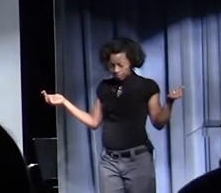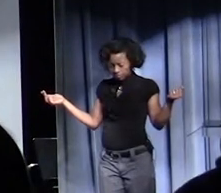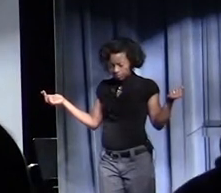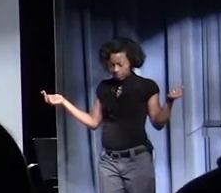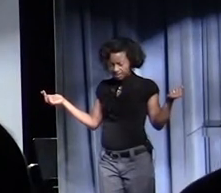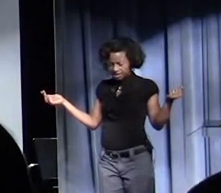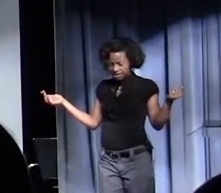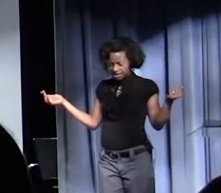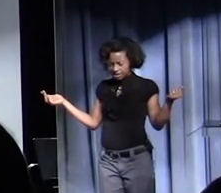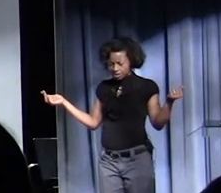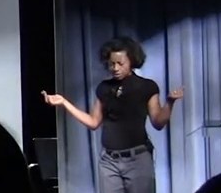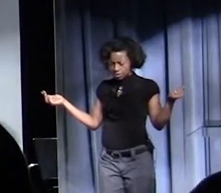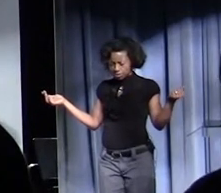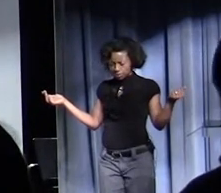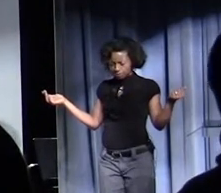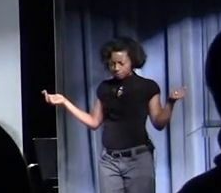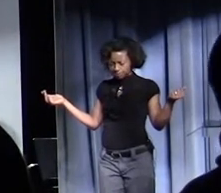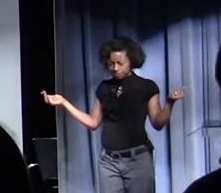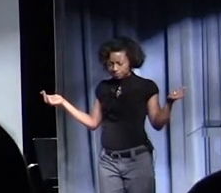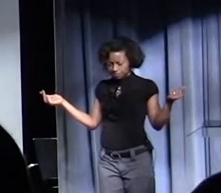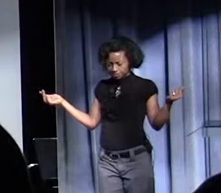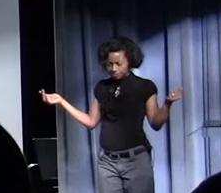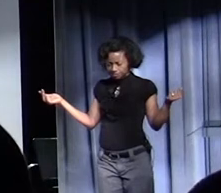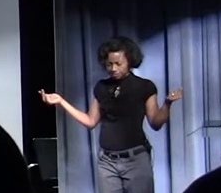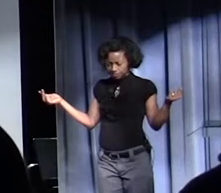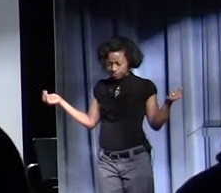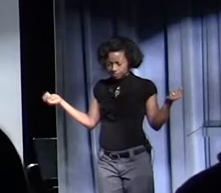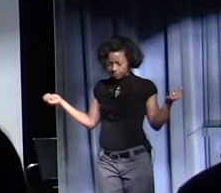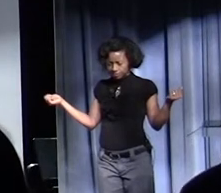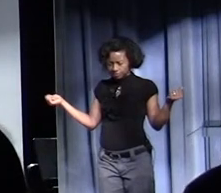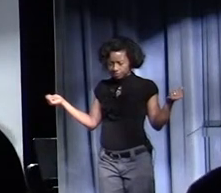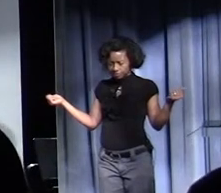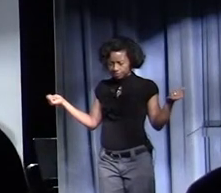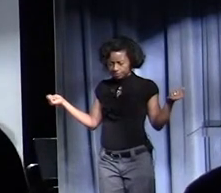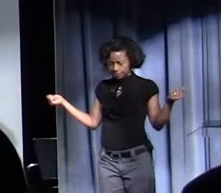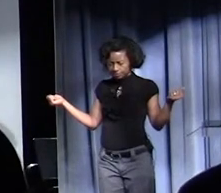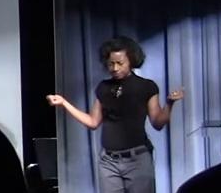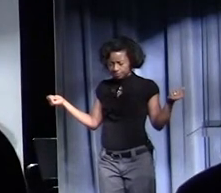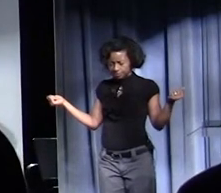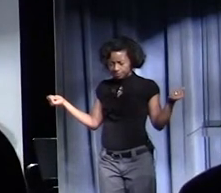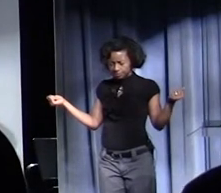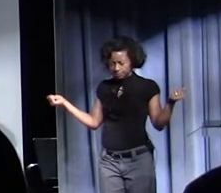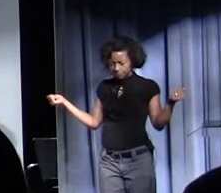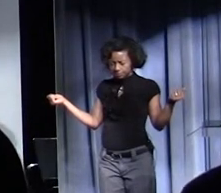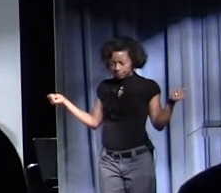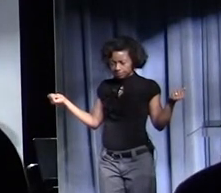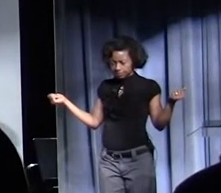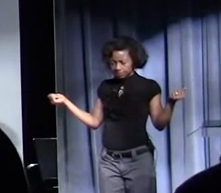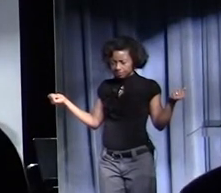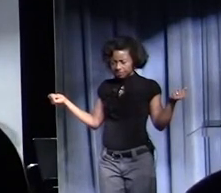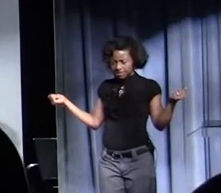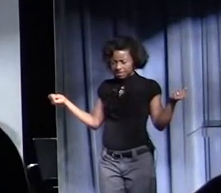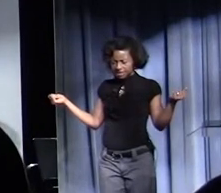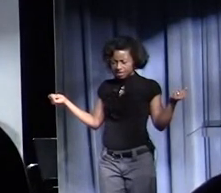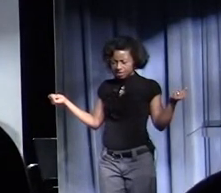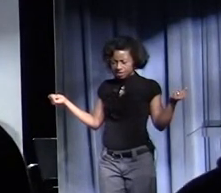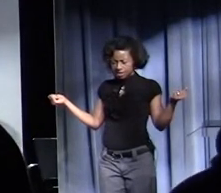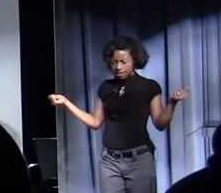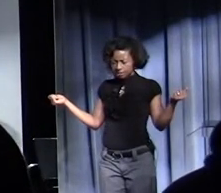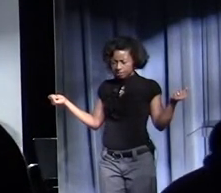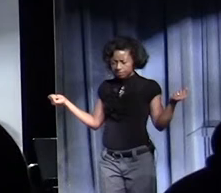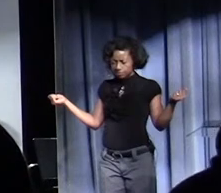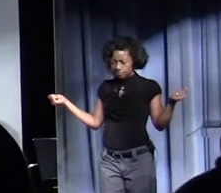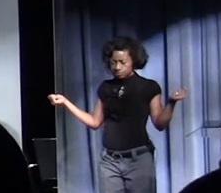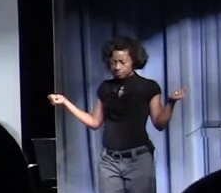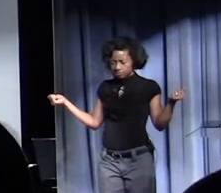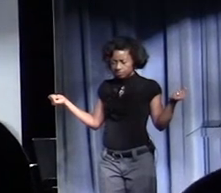help us, God. Break us, God, to our lowest common denominator in You. So that, God, the realness of who You are will come forth. God, will give